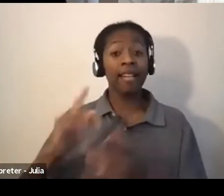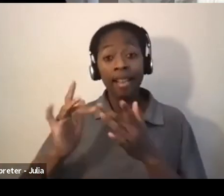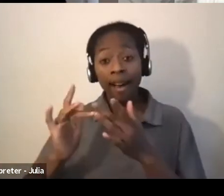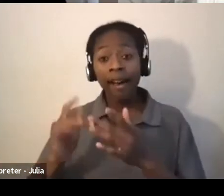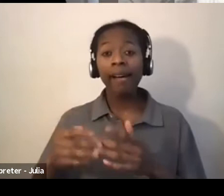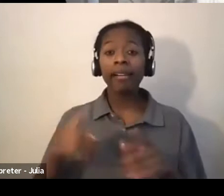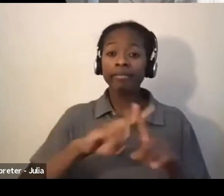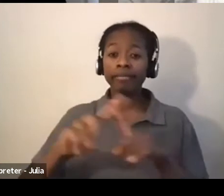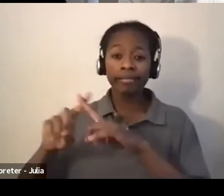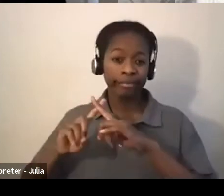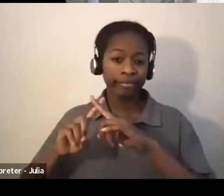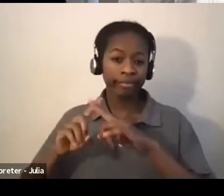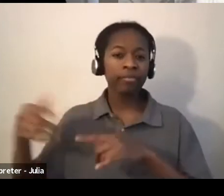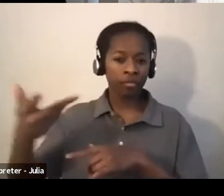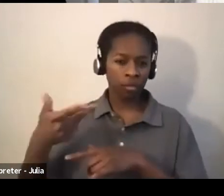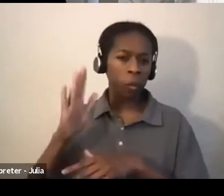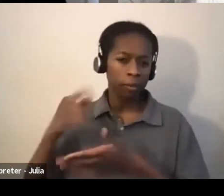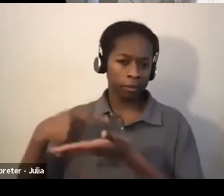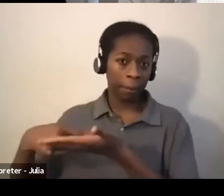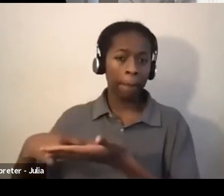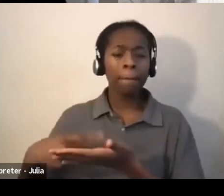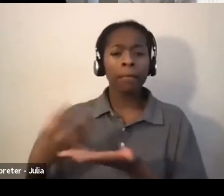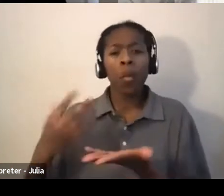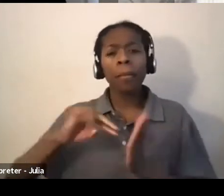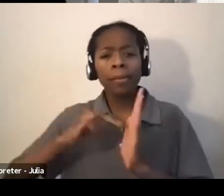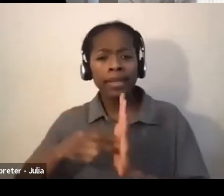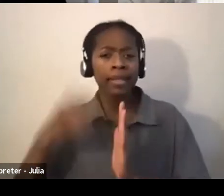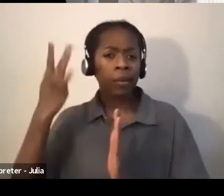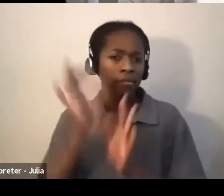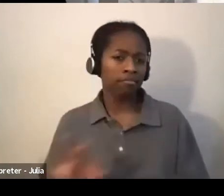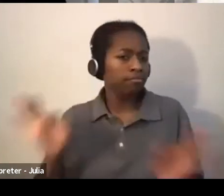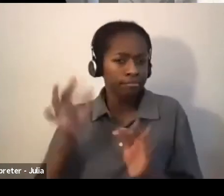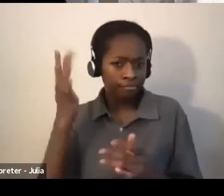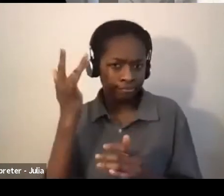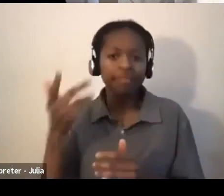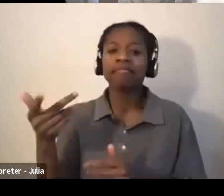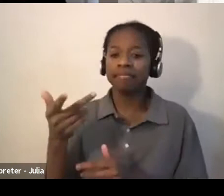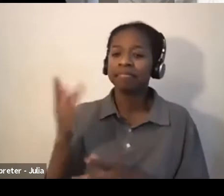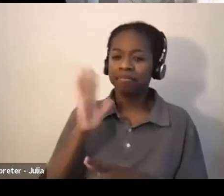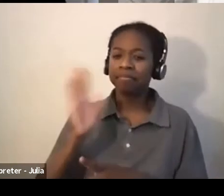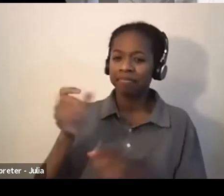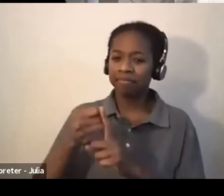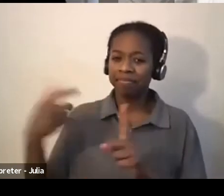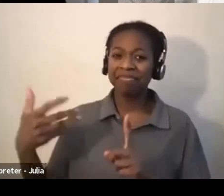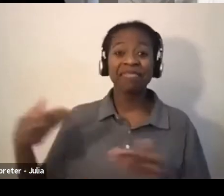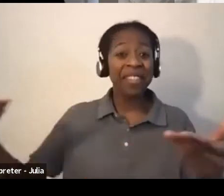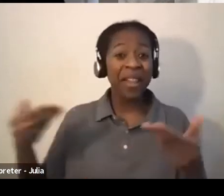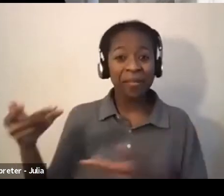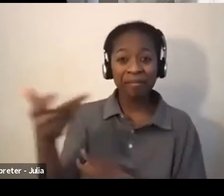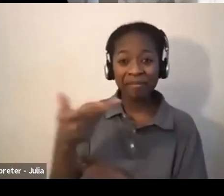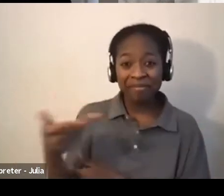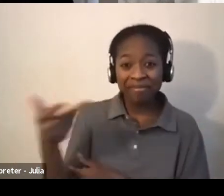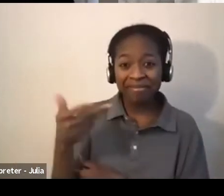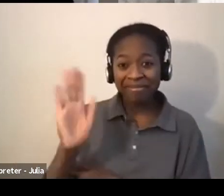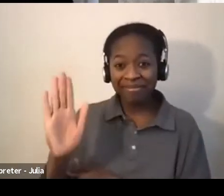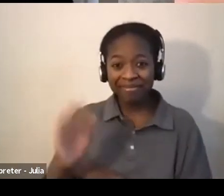of media, and what that means and why it matters. So welcome, Aaliyah, Tyler,